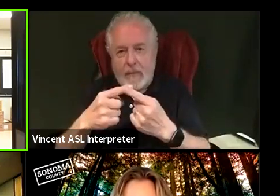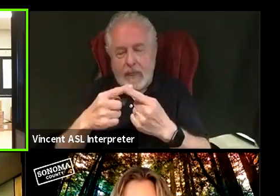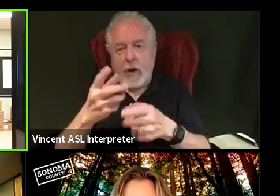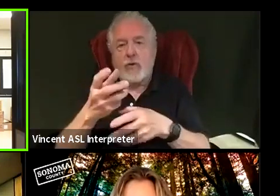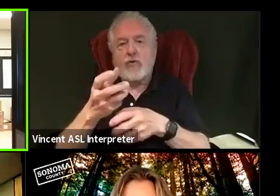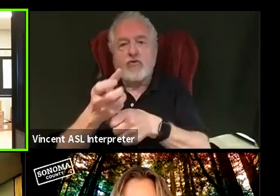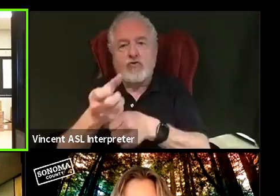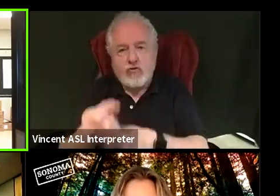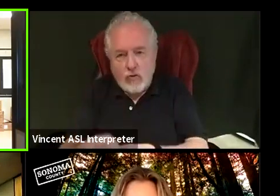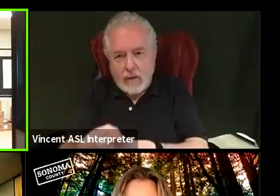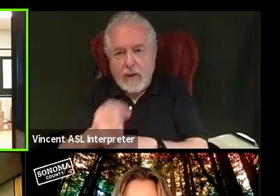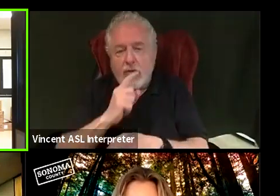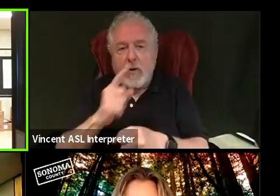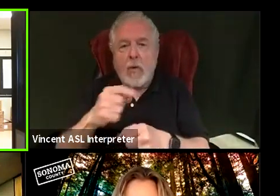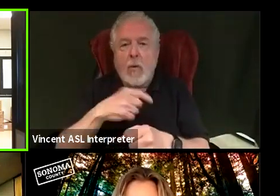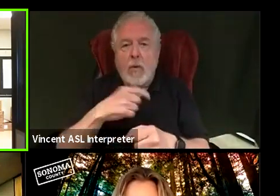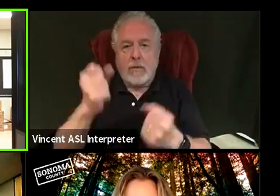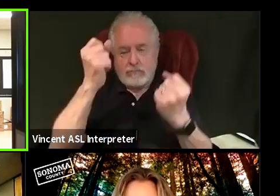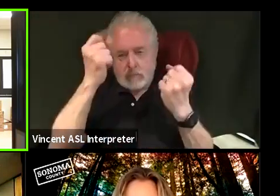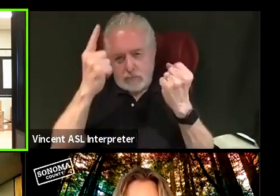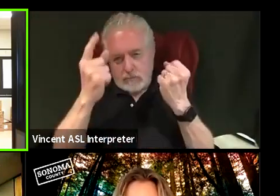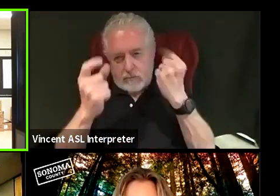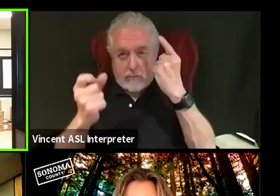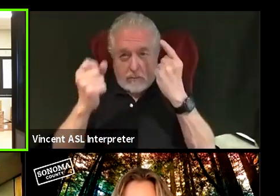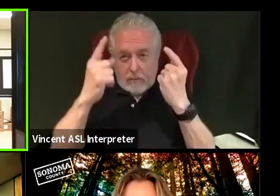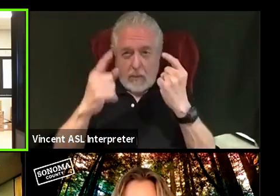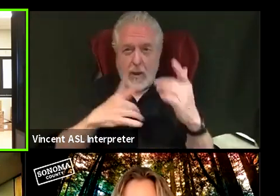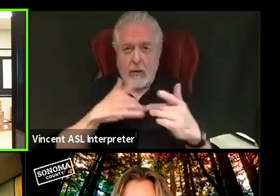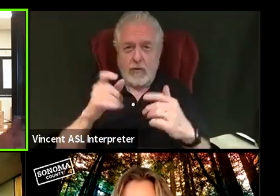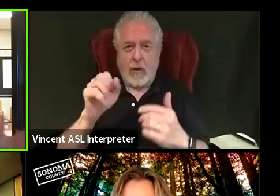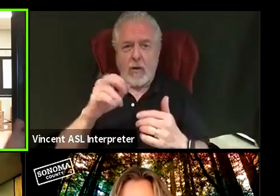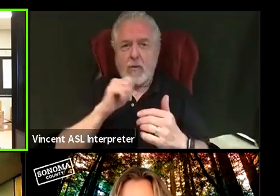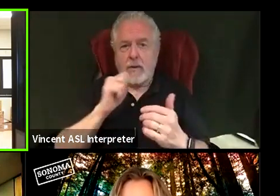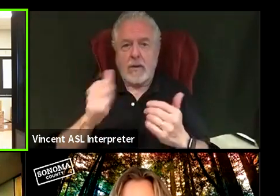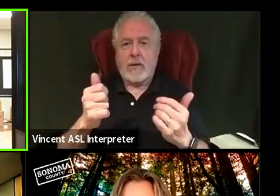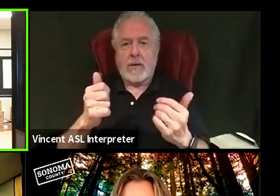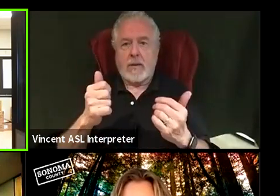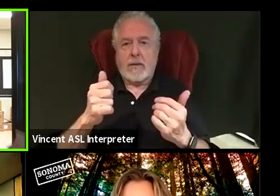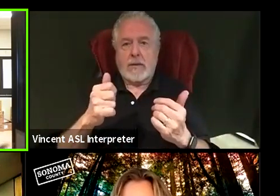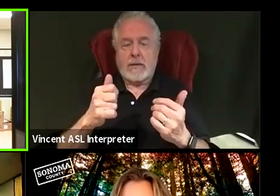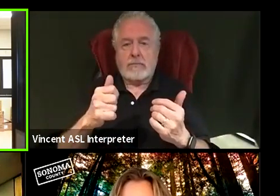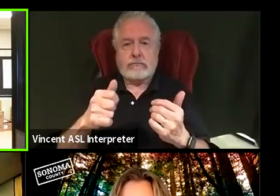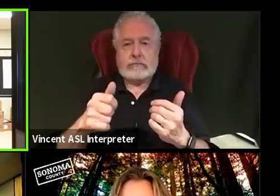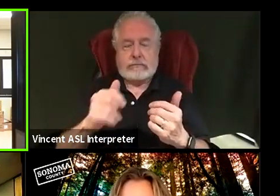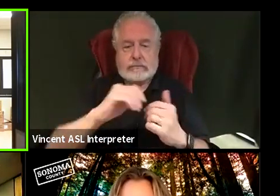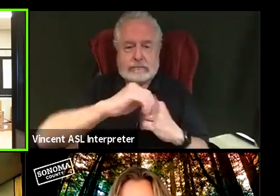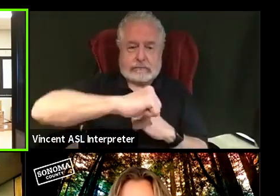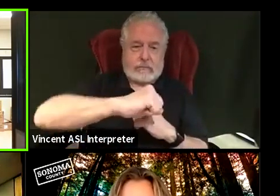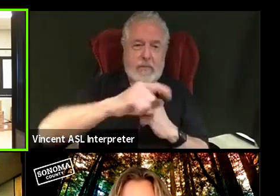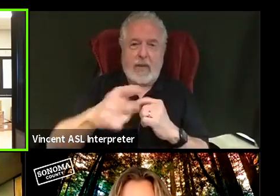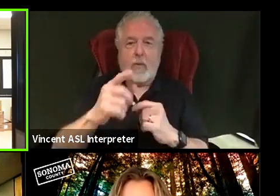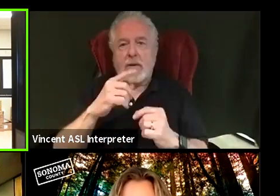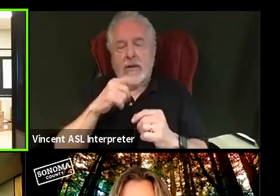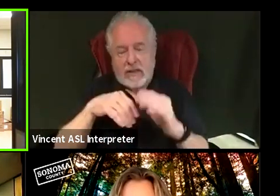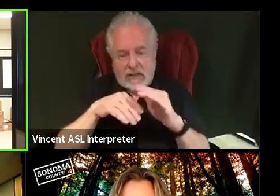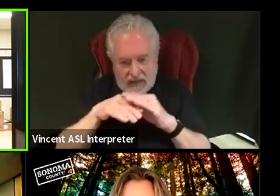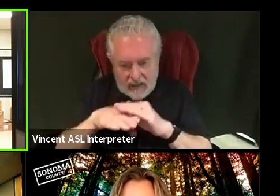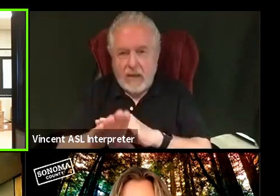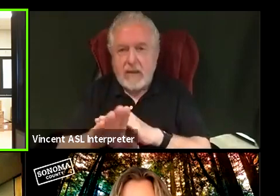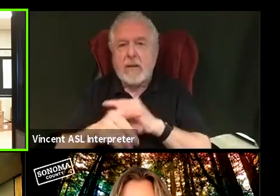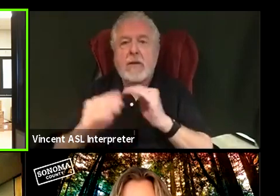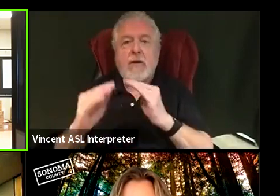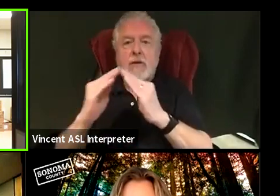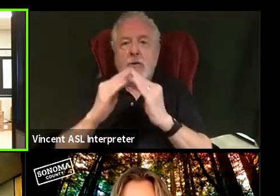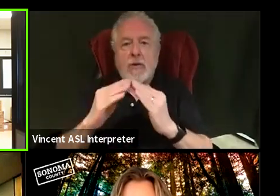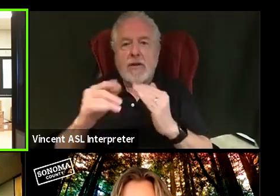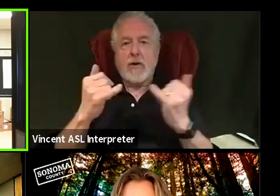trust building, making sure that we're understanding what the concerns are. We're not discrediting them, but we're really going into communities.